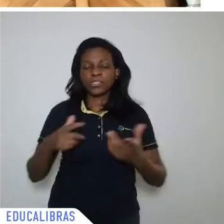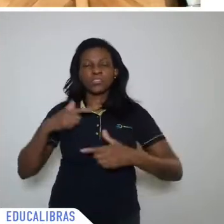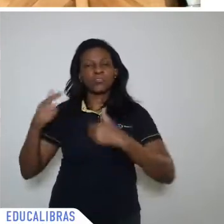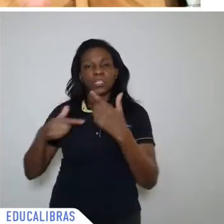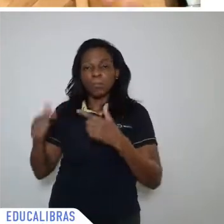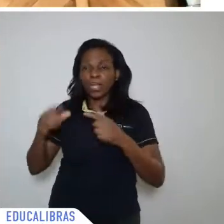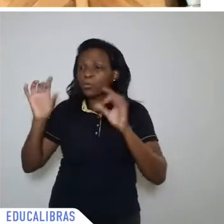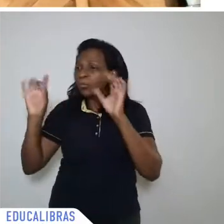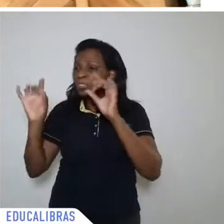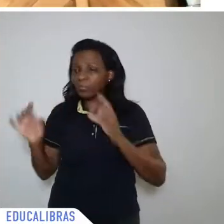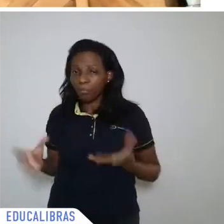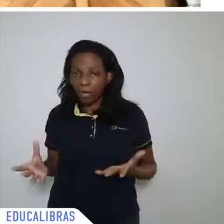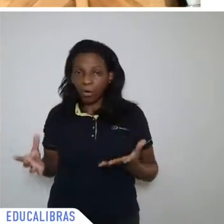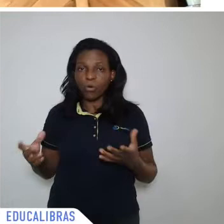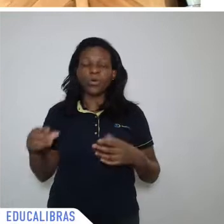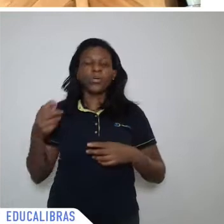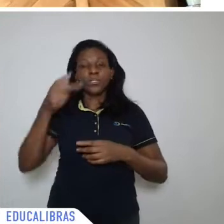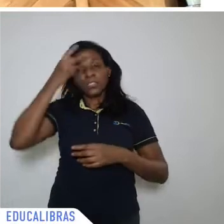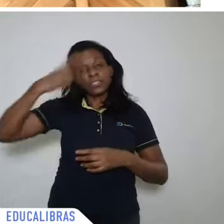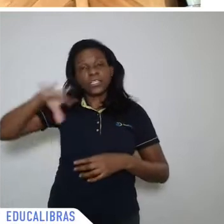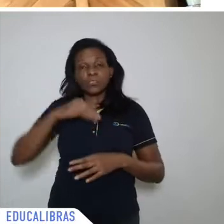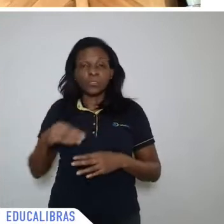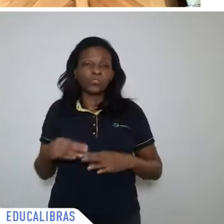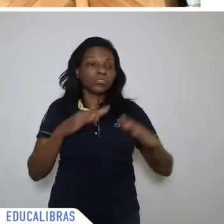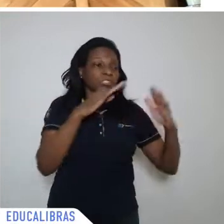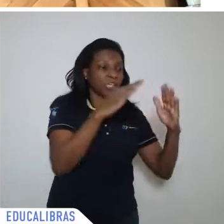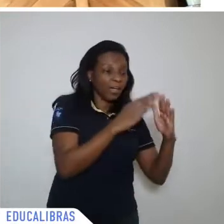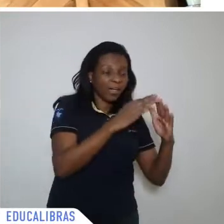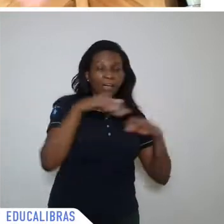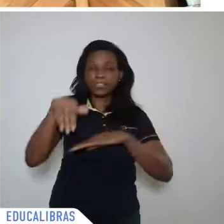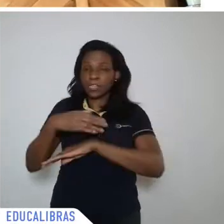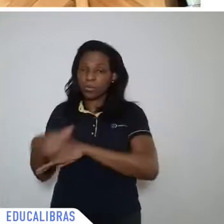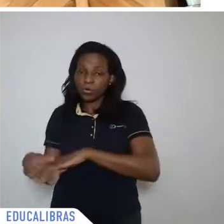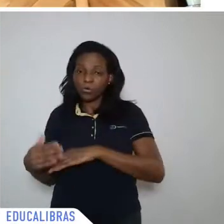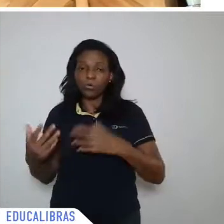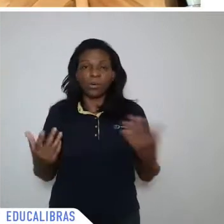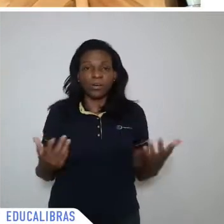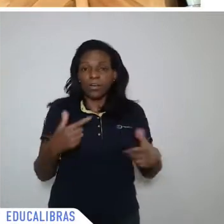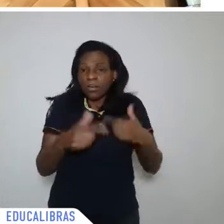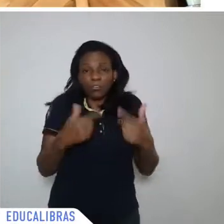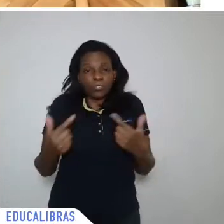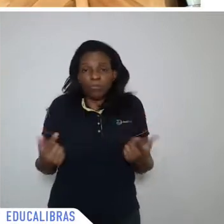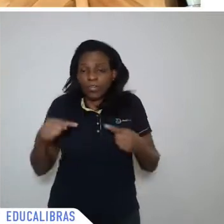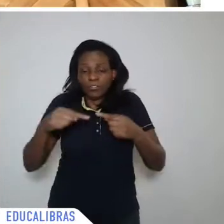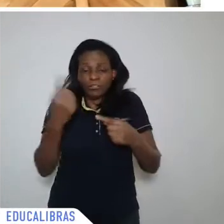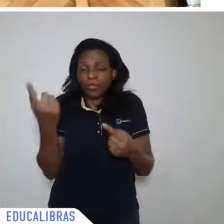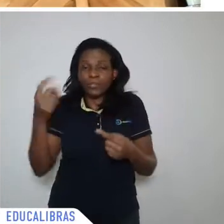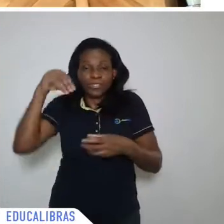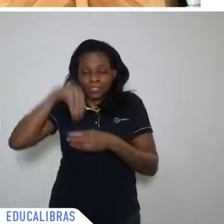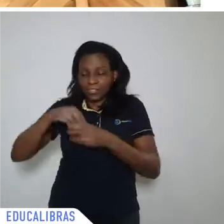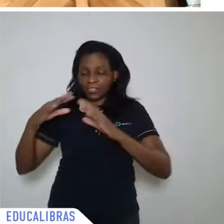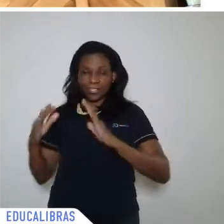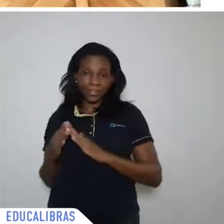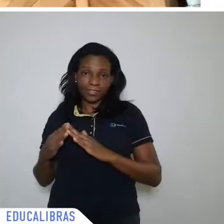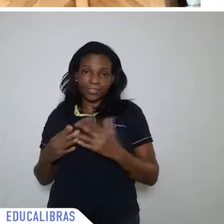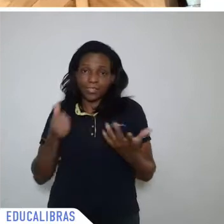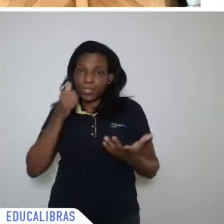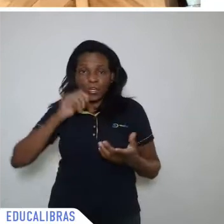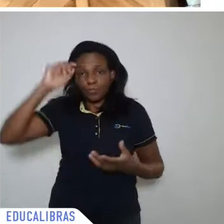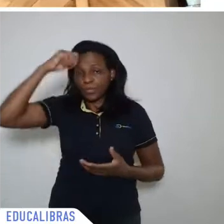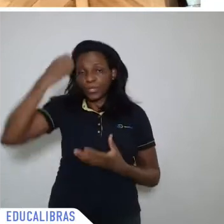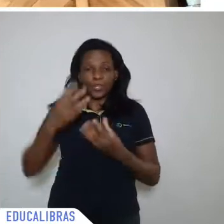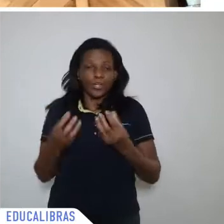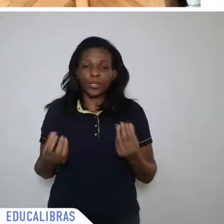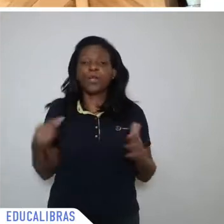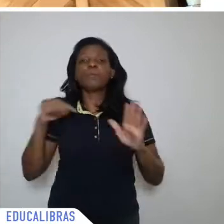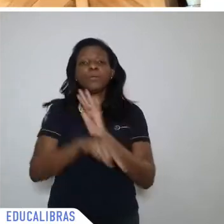is essential work and this moves from people from their houses to the street, there is one concentration of